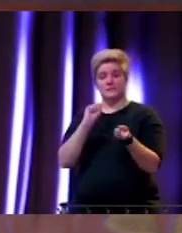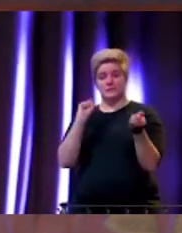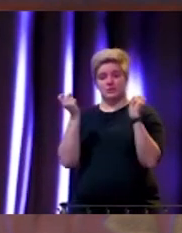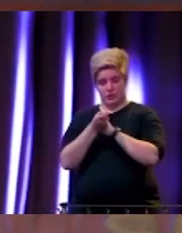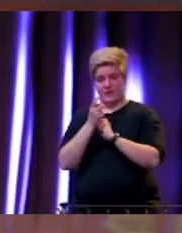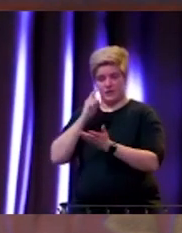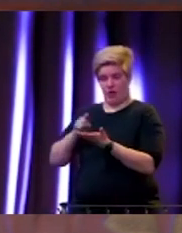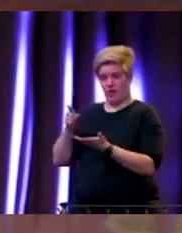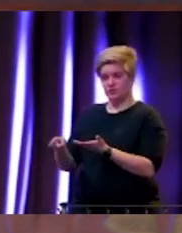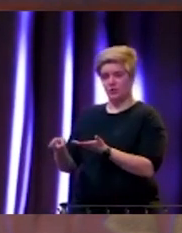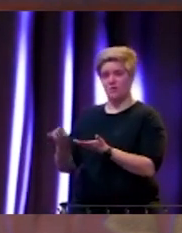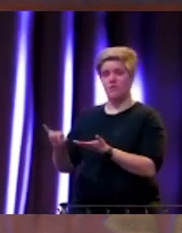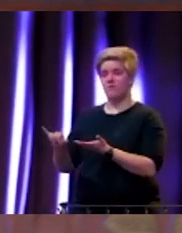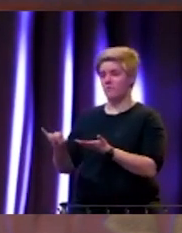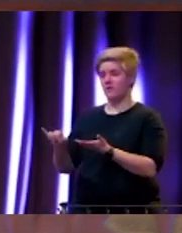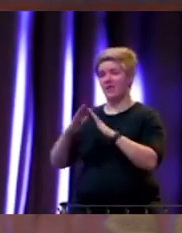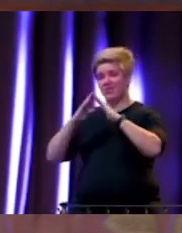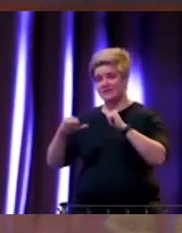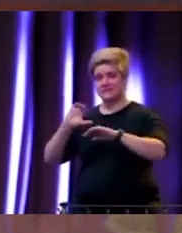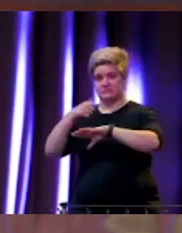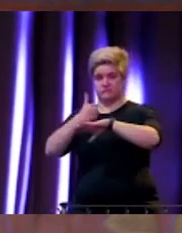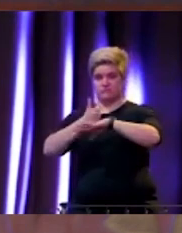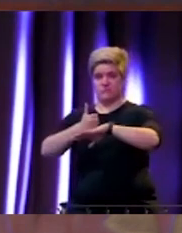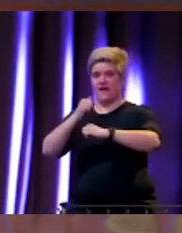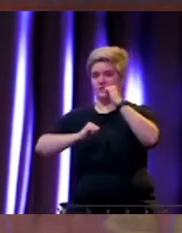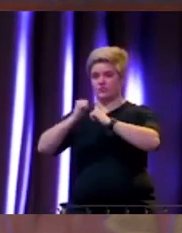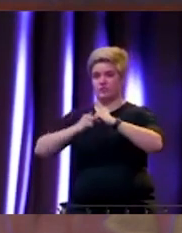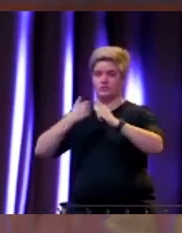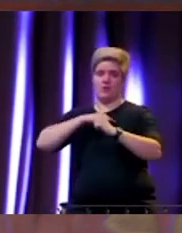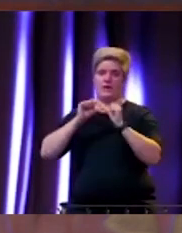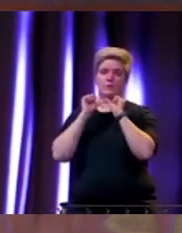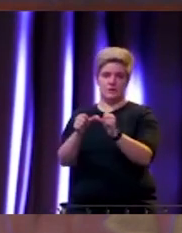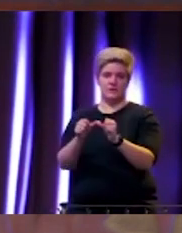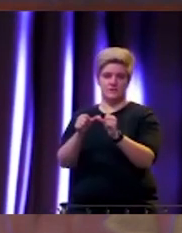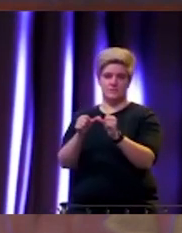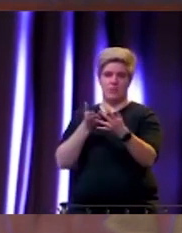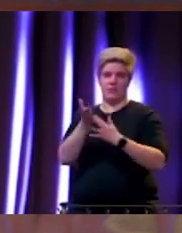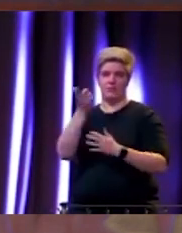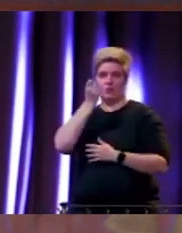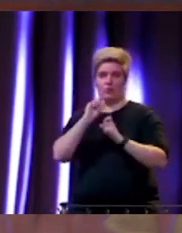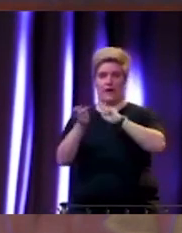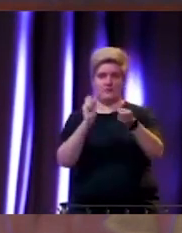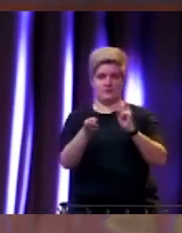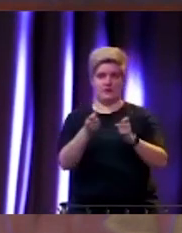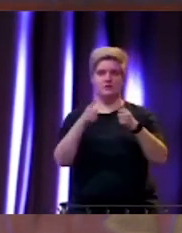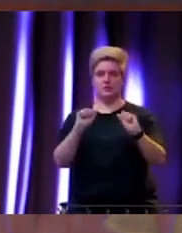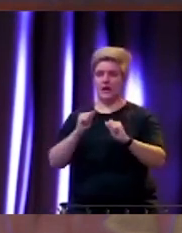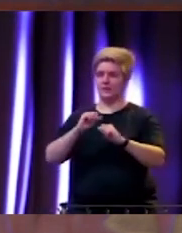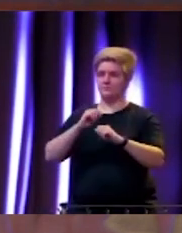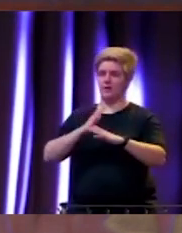the systems and structures that we perpetuate as grant makers to eliminate those barriers to entry. That doesn't